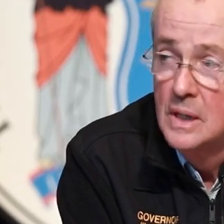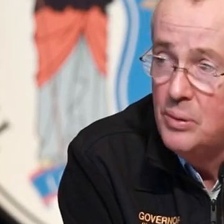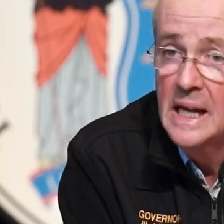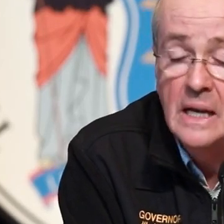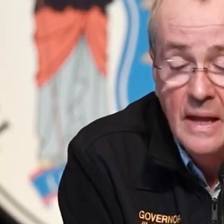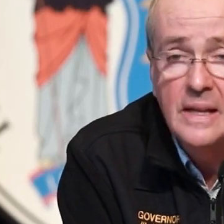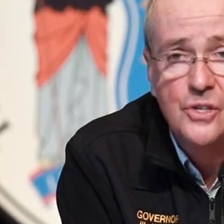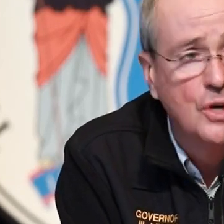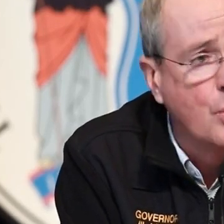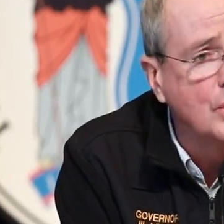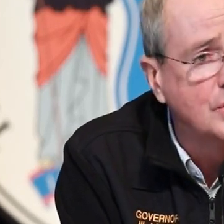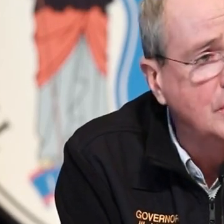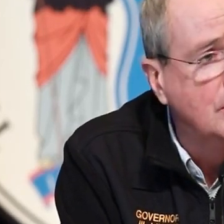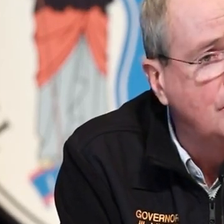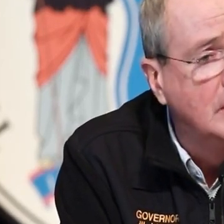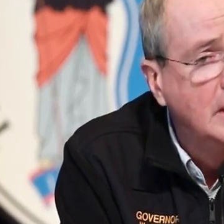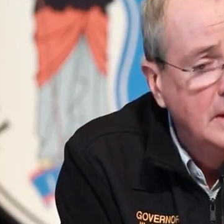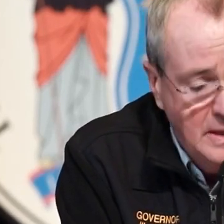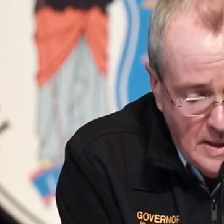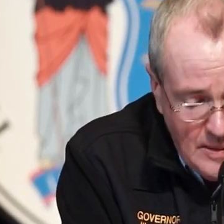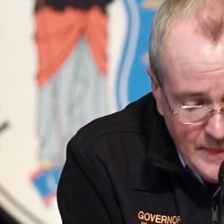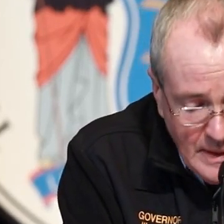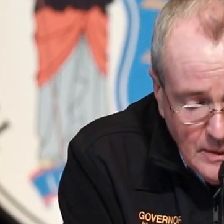responsible plan. I think that's a good word to use.